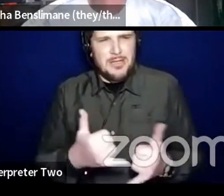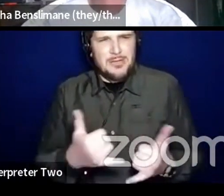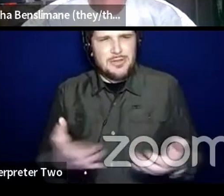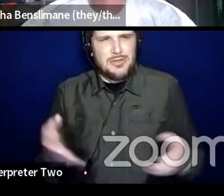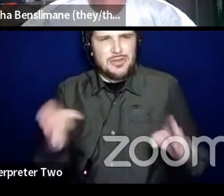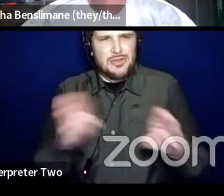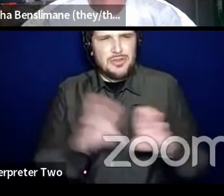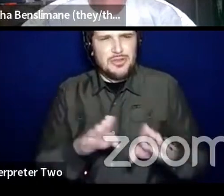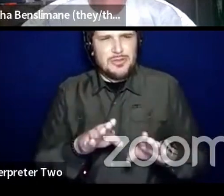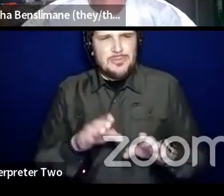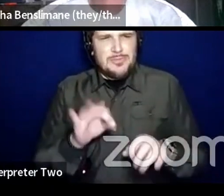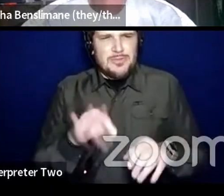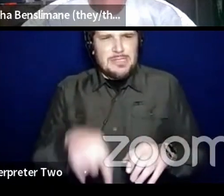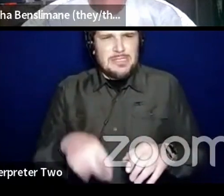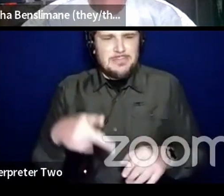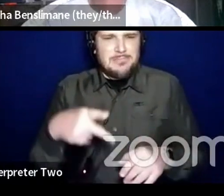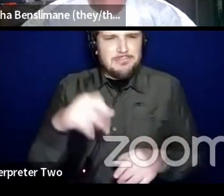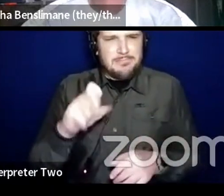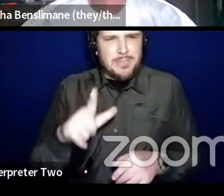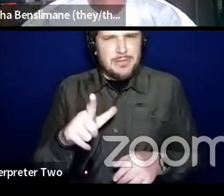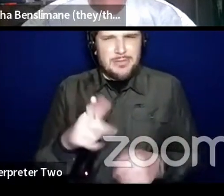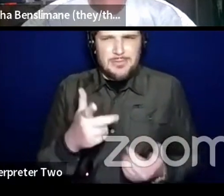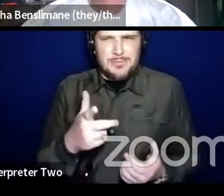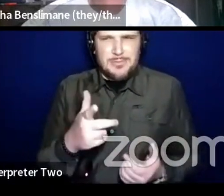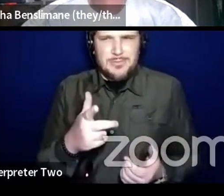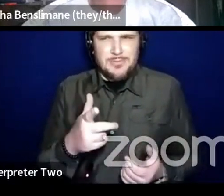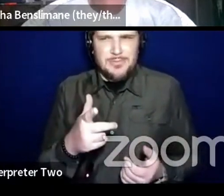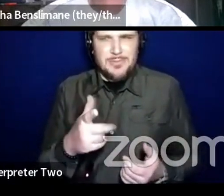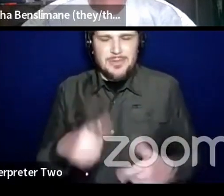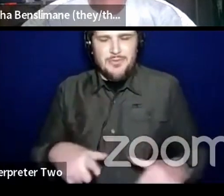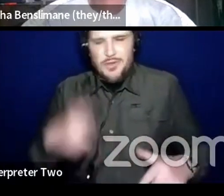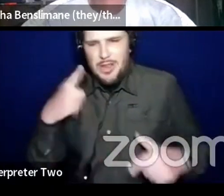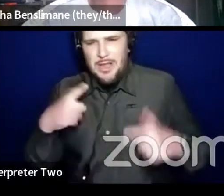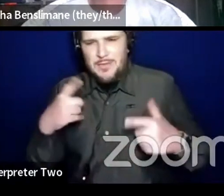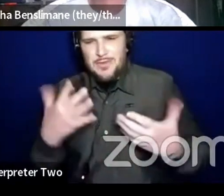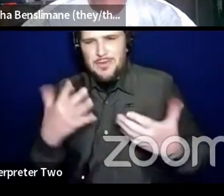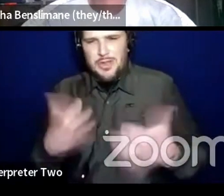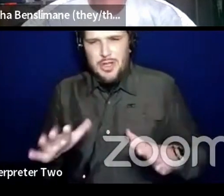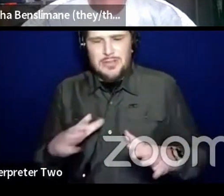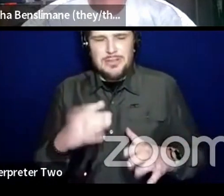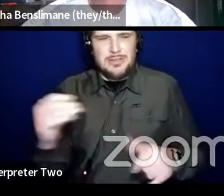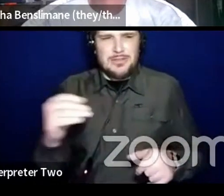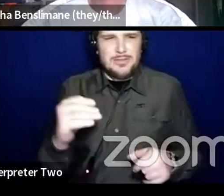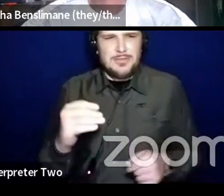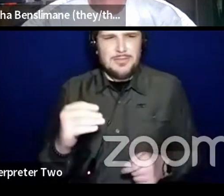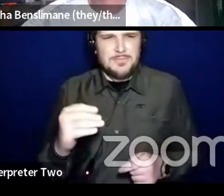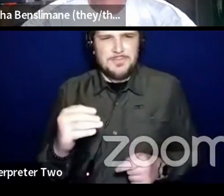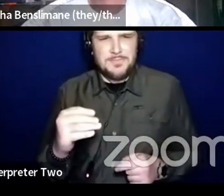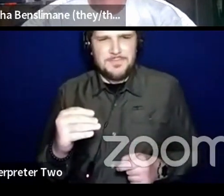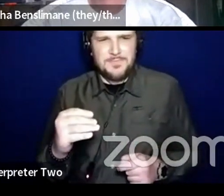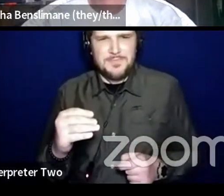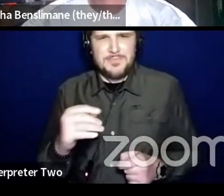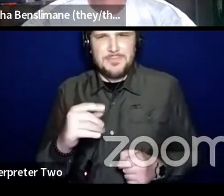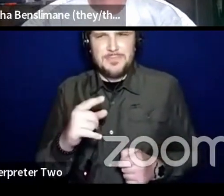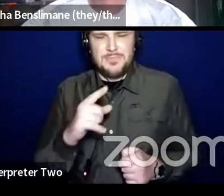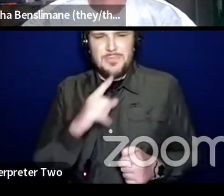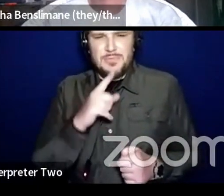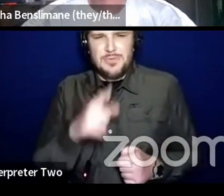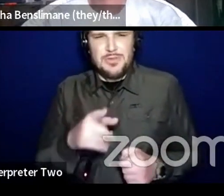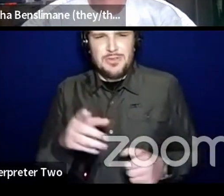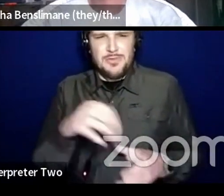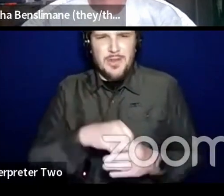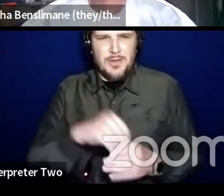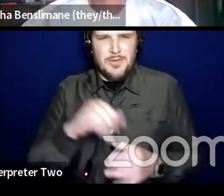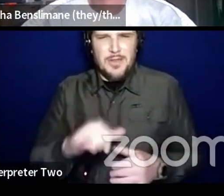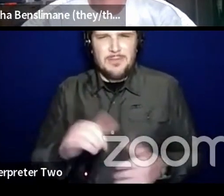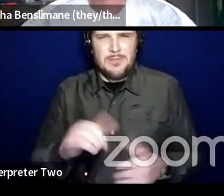the closing of this panel is about a reverence for lives lost and an acknowledgement of that kind of coercion. And I appreciate